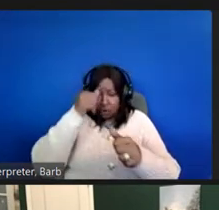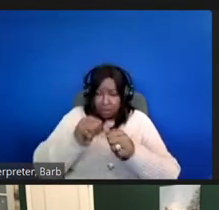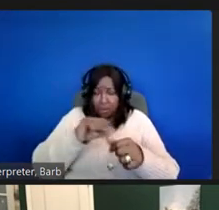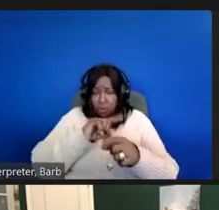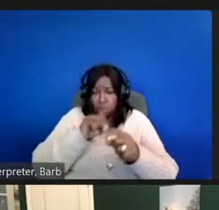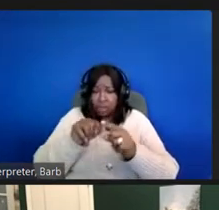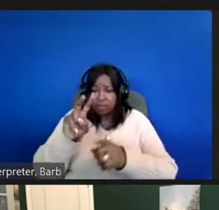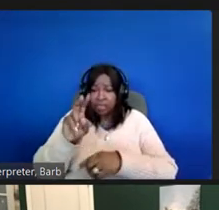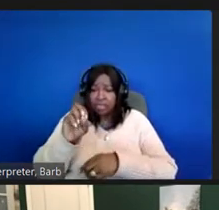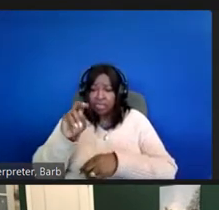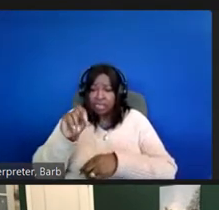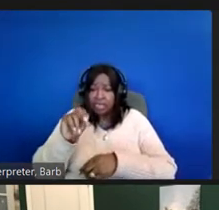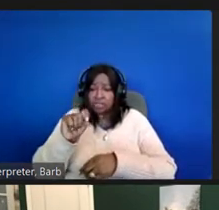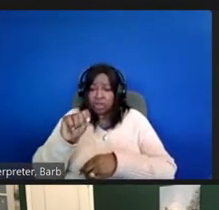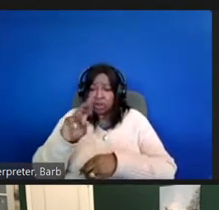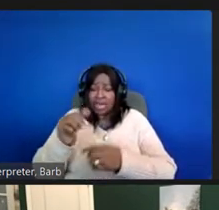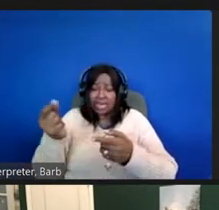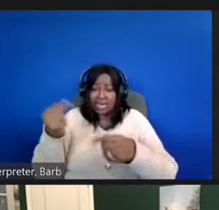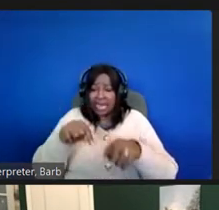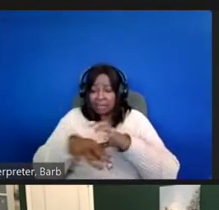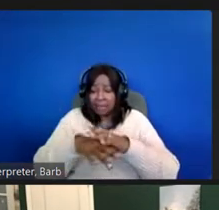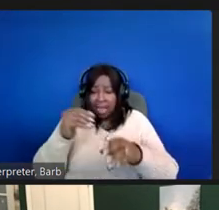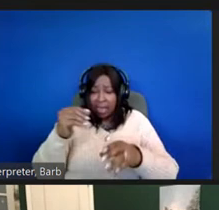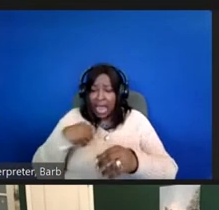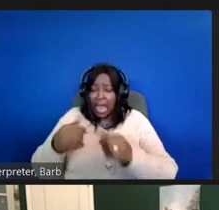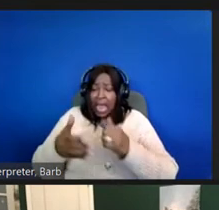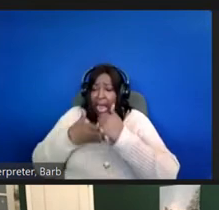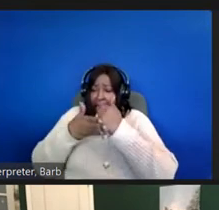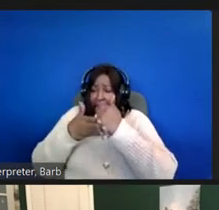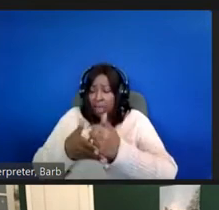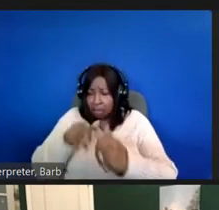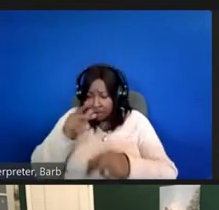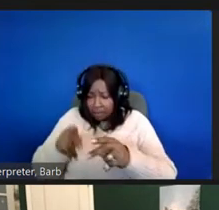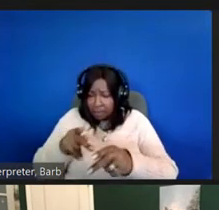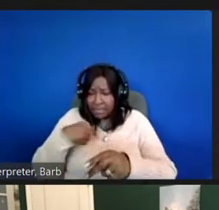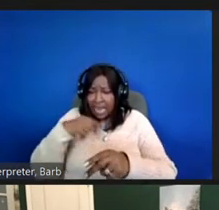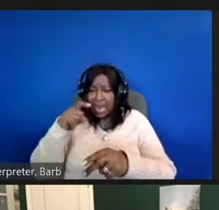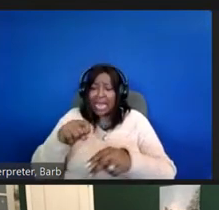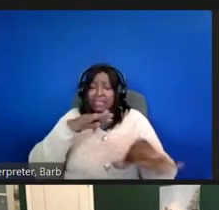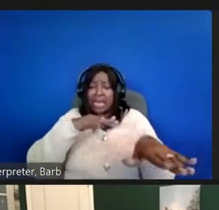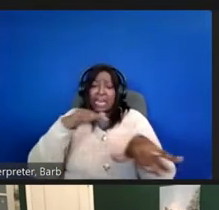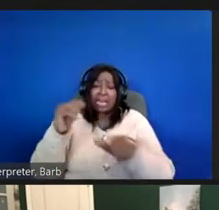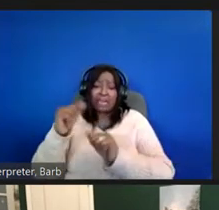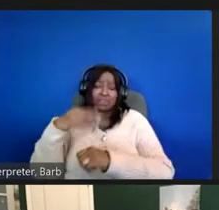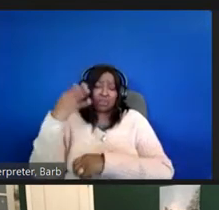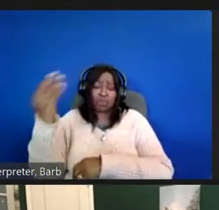out and I just helped people and then I kept needing, I had to leave to go home, you know, but.